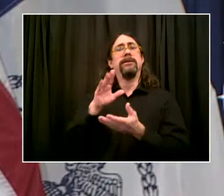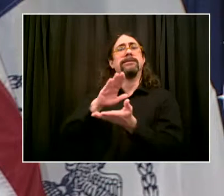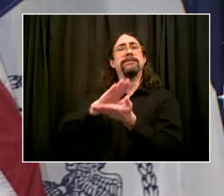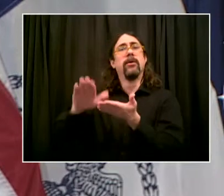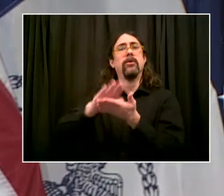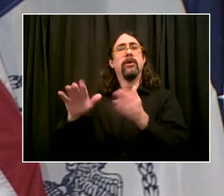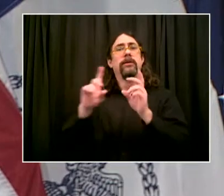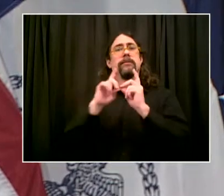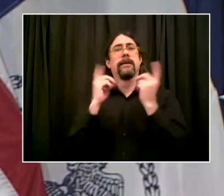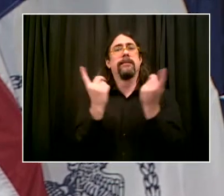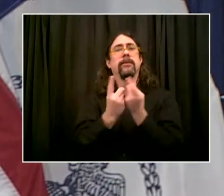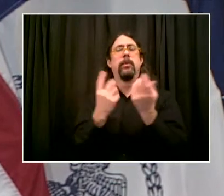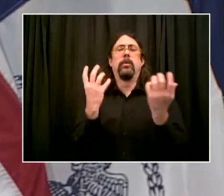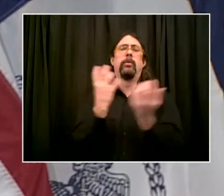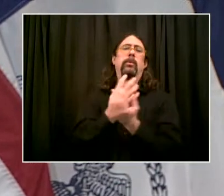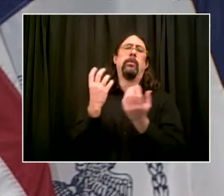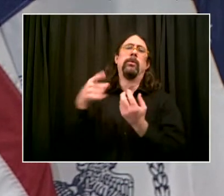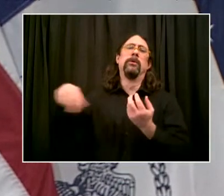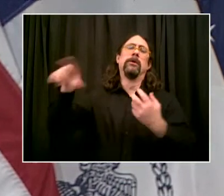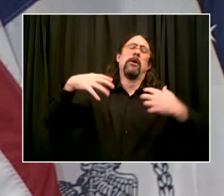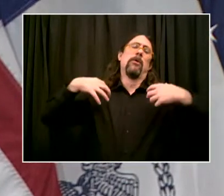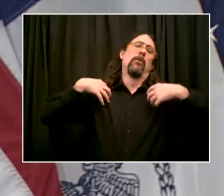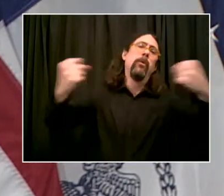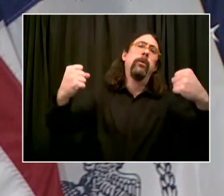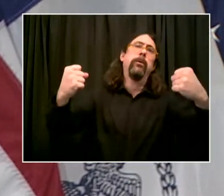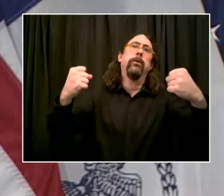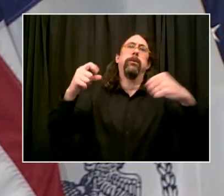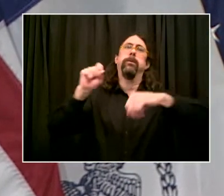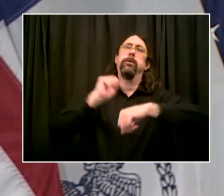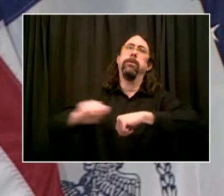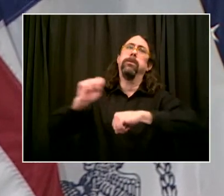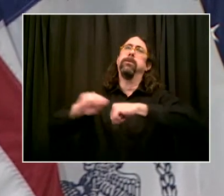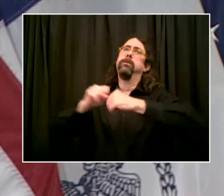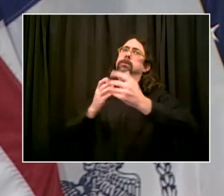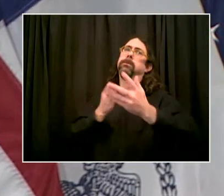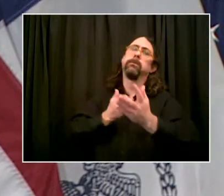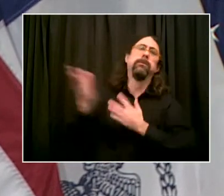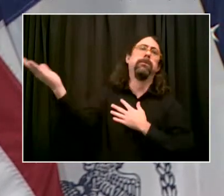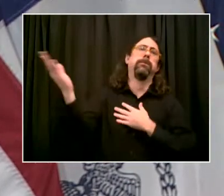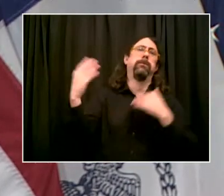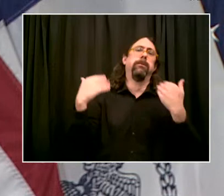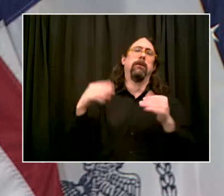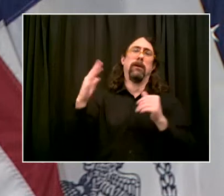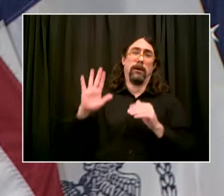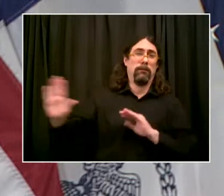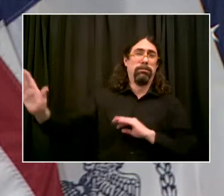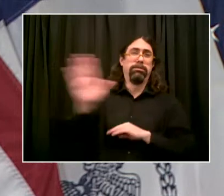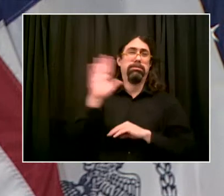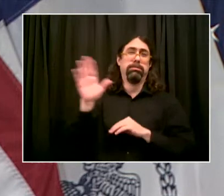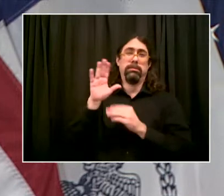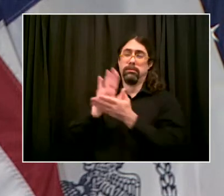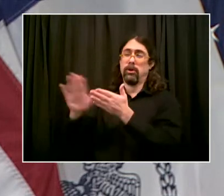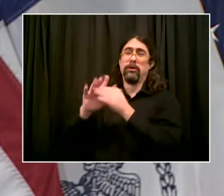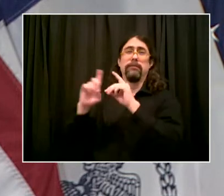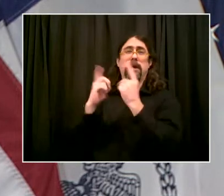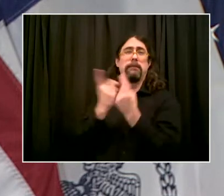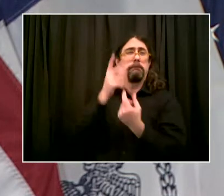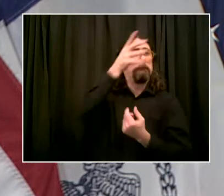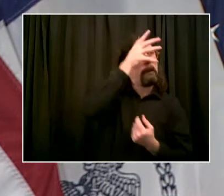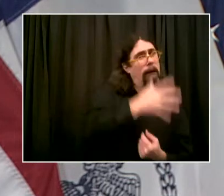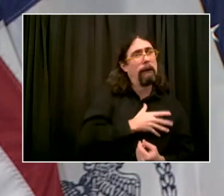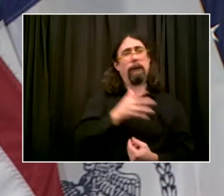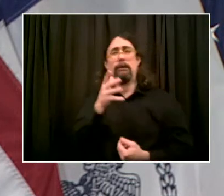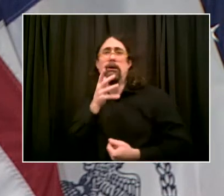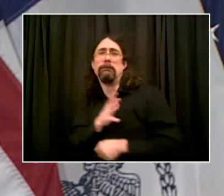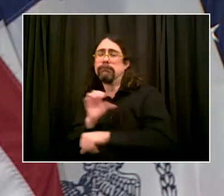test of the men and women of the sanitation department. And our commissioner, who for years and years has served the city and now is our